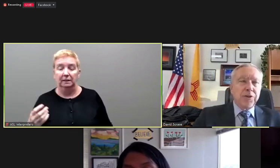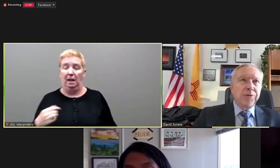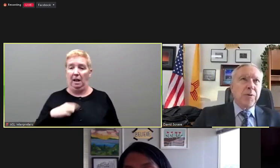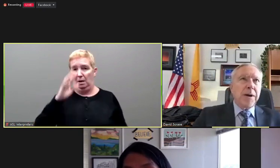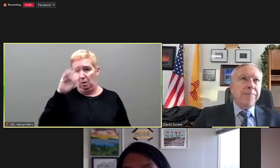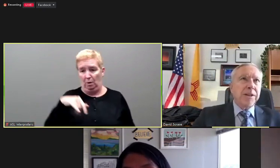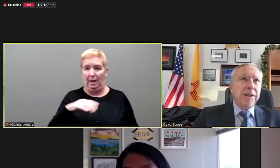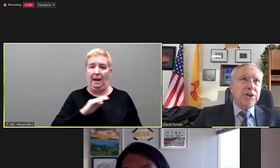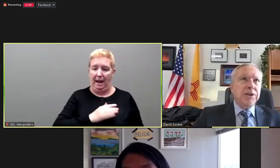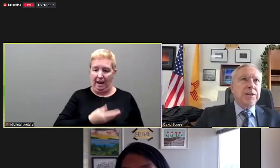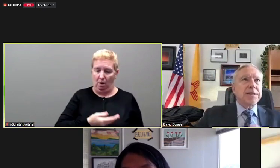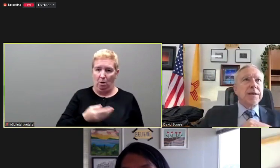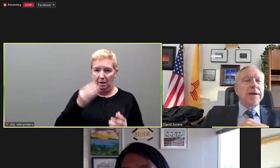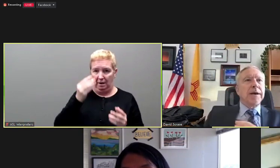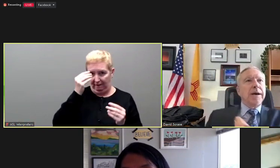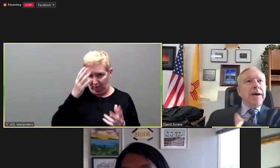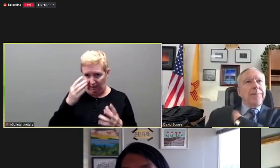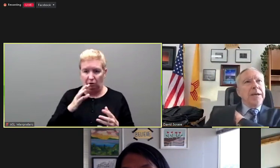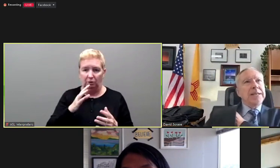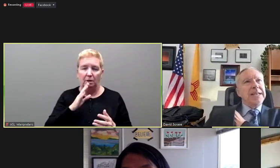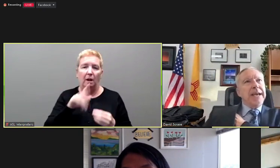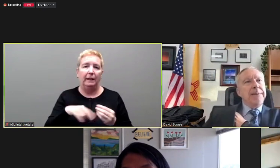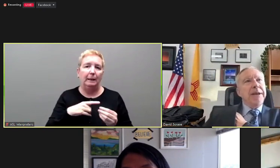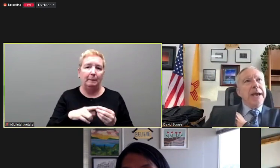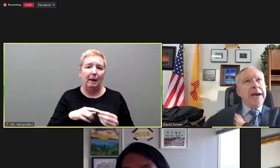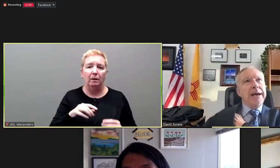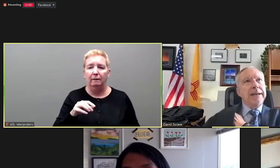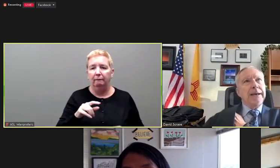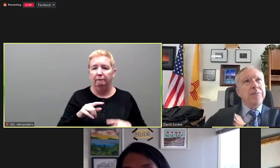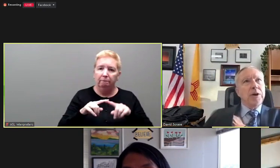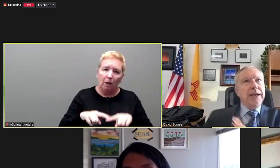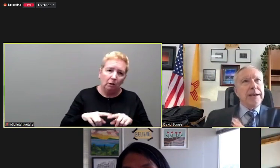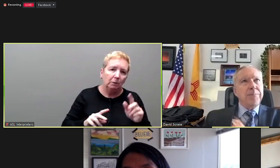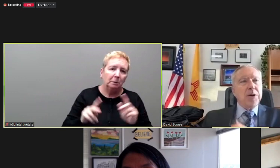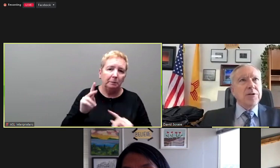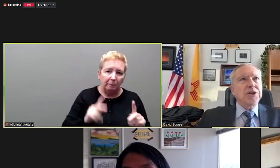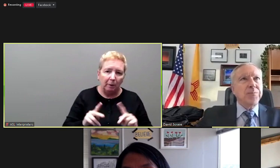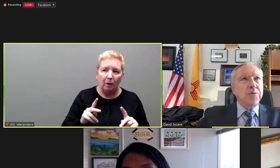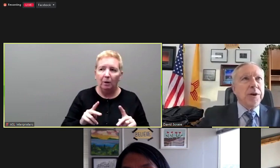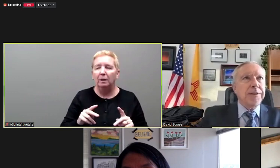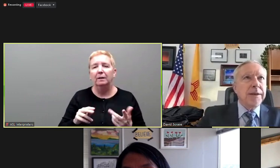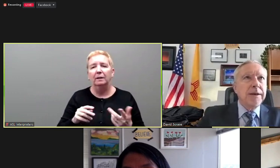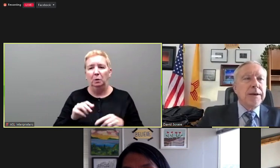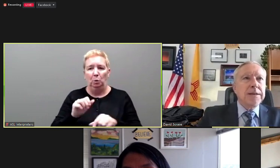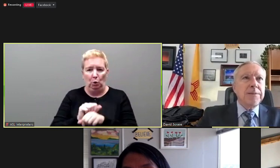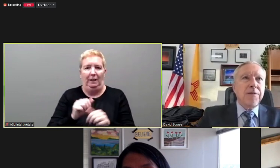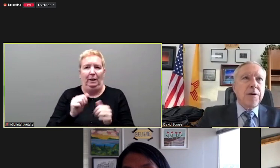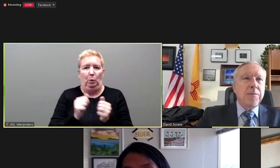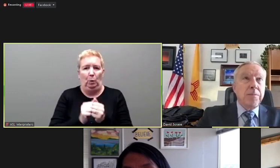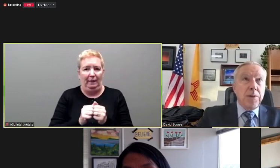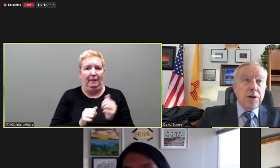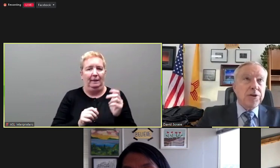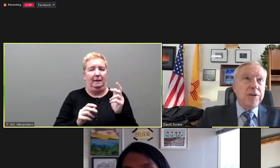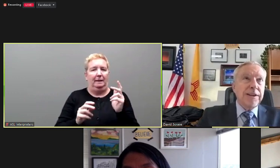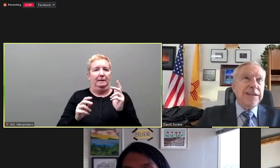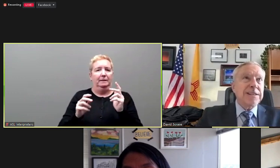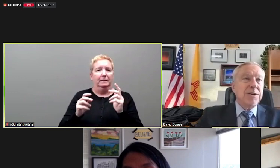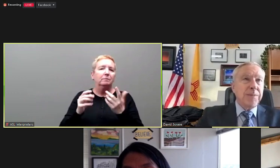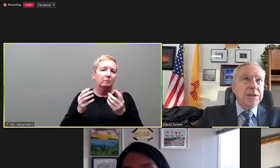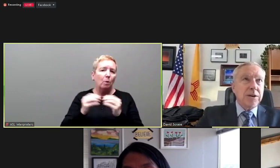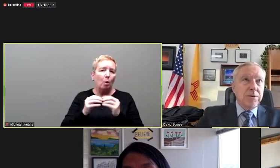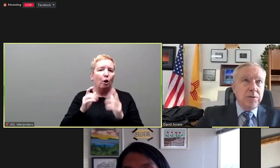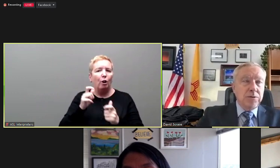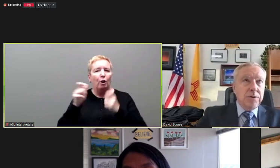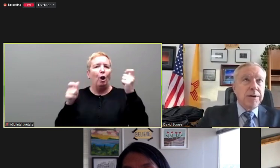information to vulnerable populations is aimed at and working in partnership with some of our larger clinics